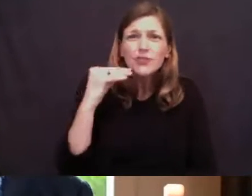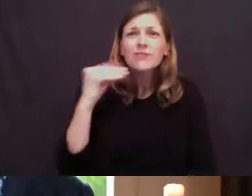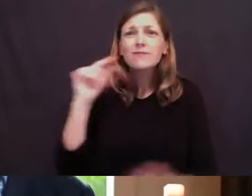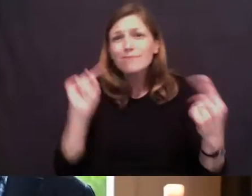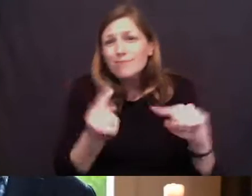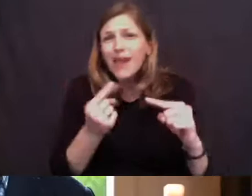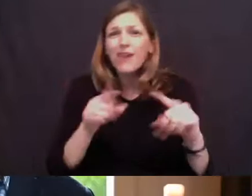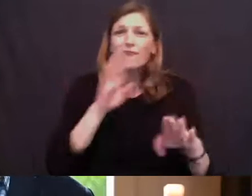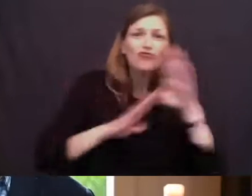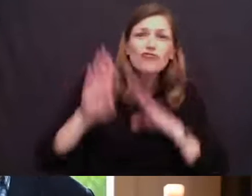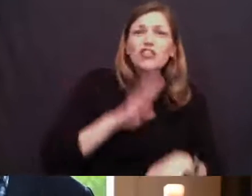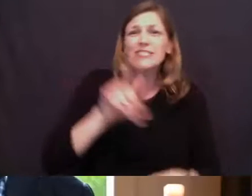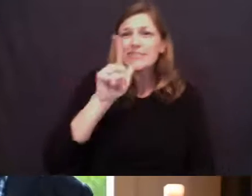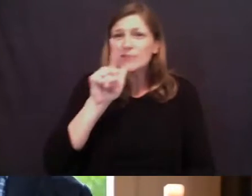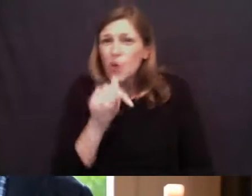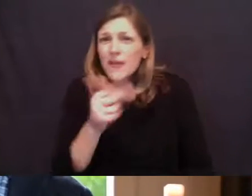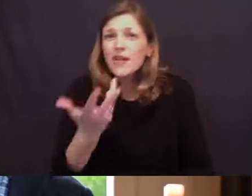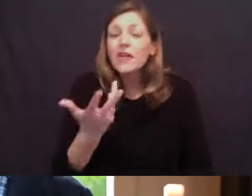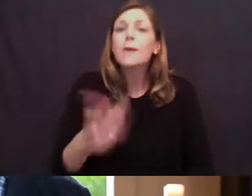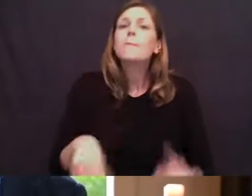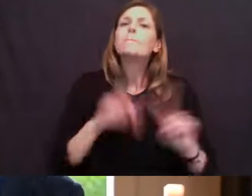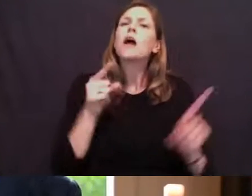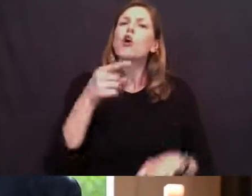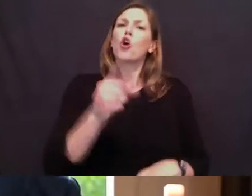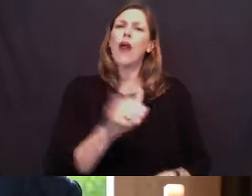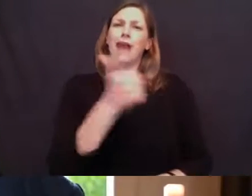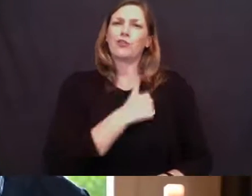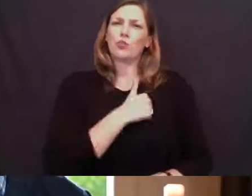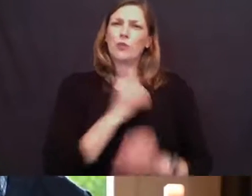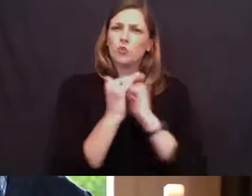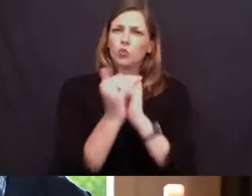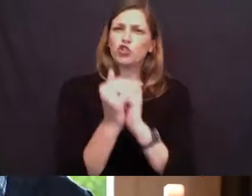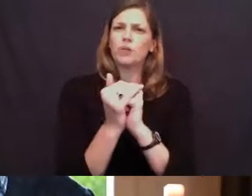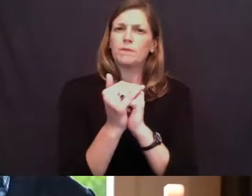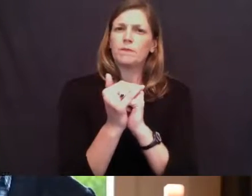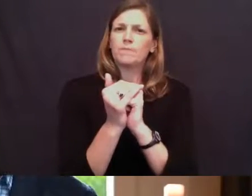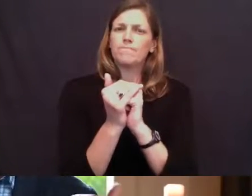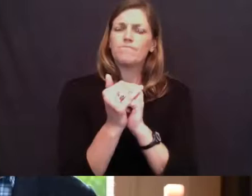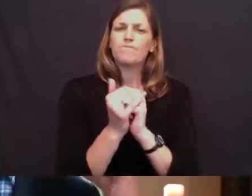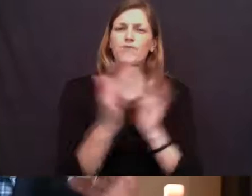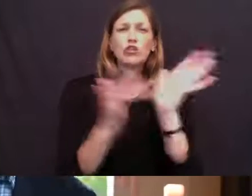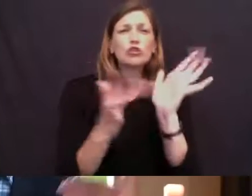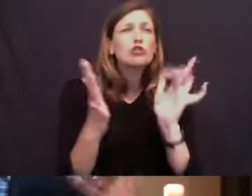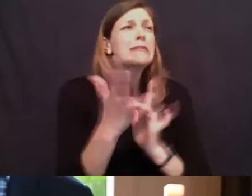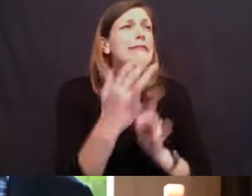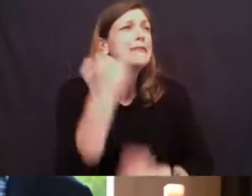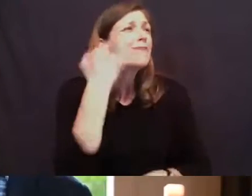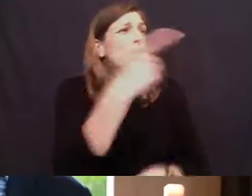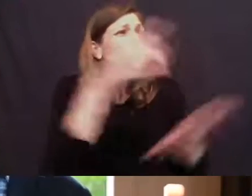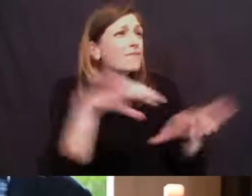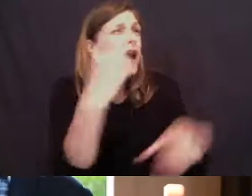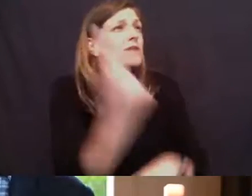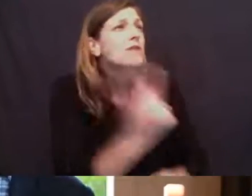the disappointment. She's feeling it too, but she's in a posture of worship. That hasn't changed. Jesus, if you would have done